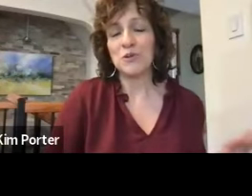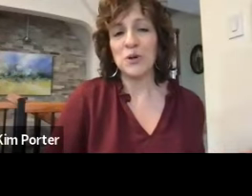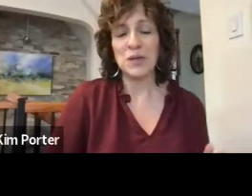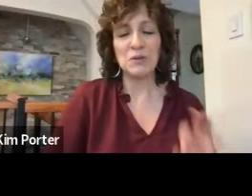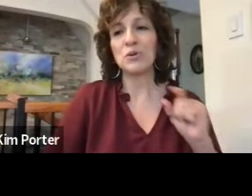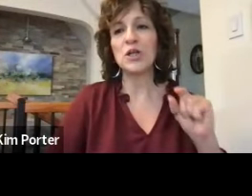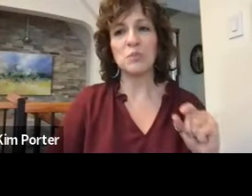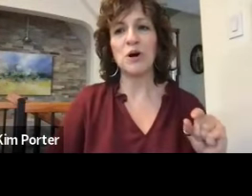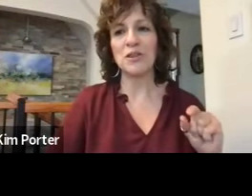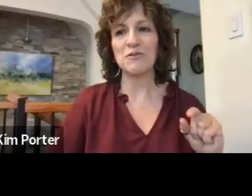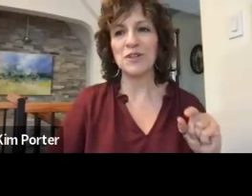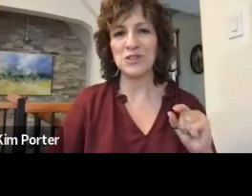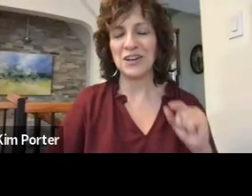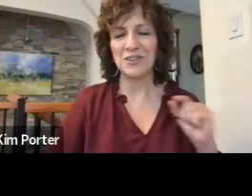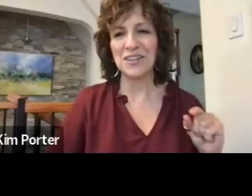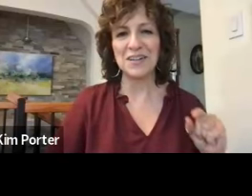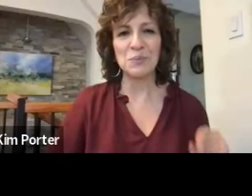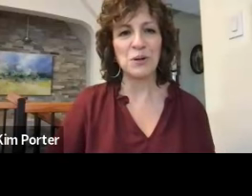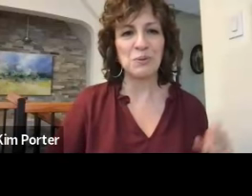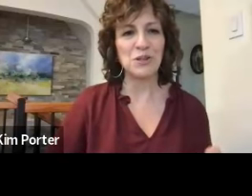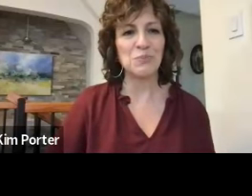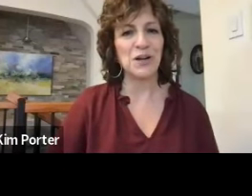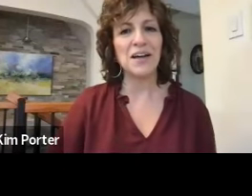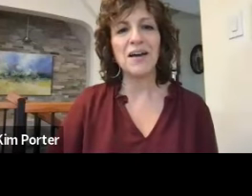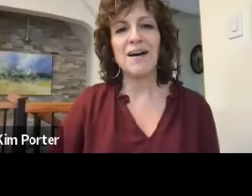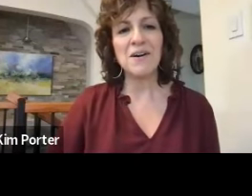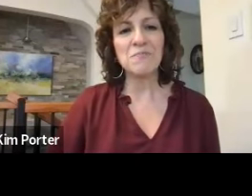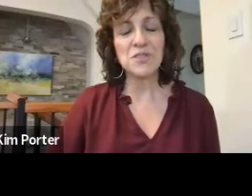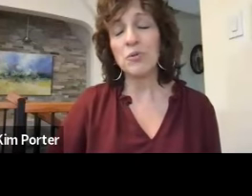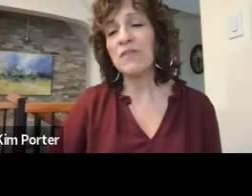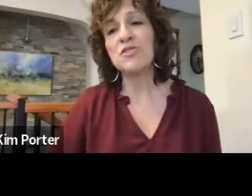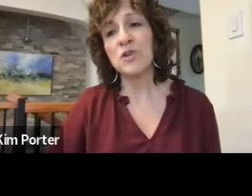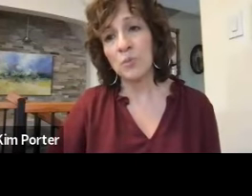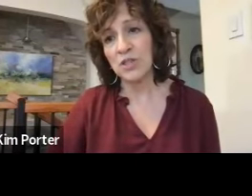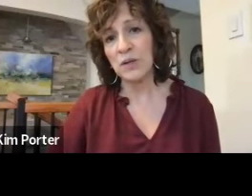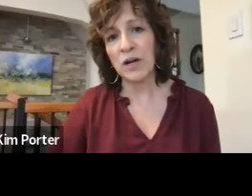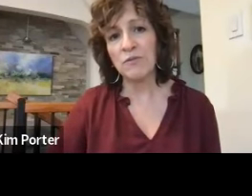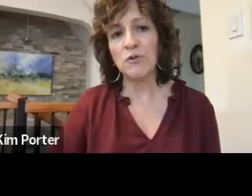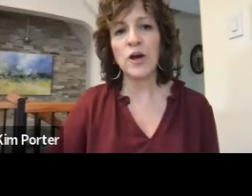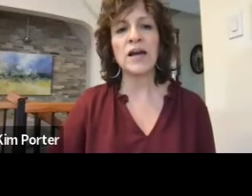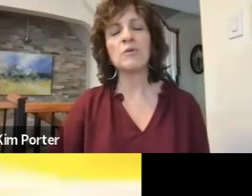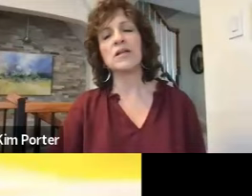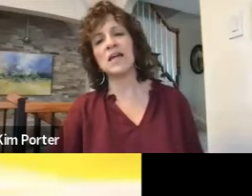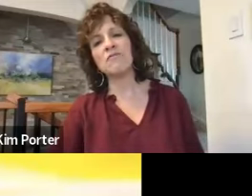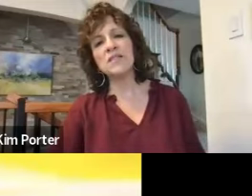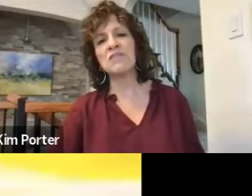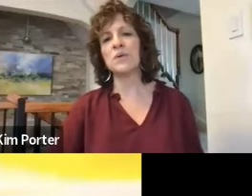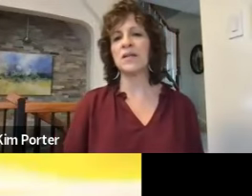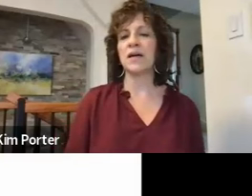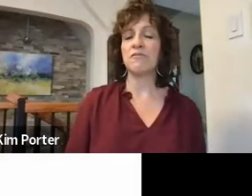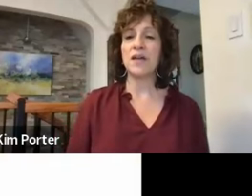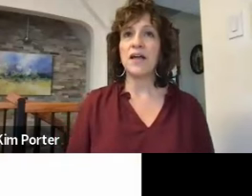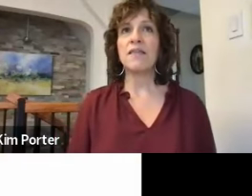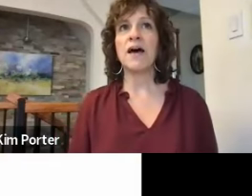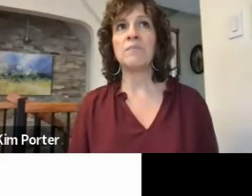tearful, beautiful moment. It was a really good part of the intervention letter, not the ugly part, but the good part. So we have so much to be grateful for. And I realize every day of